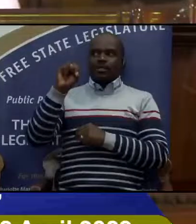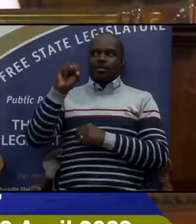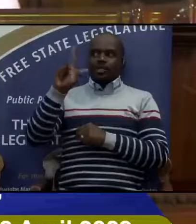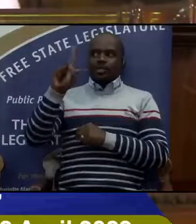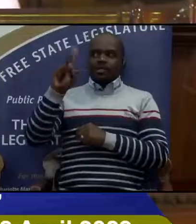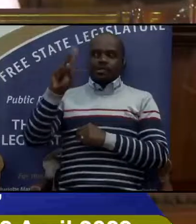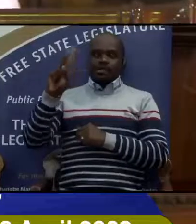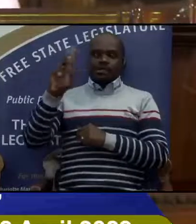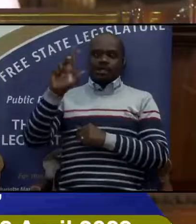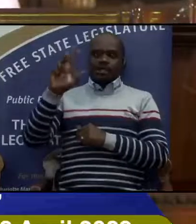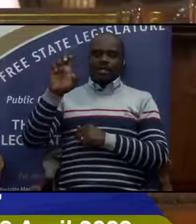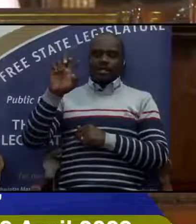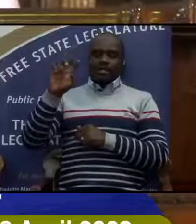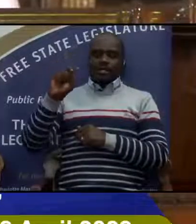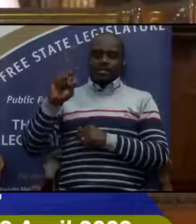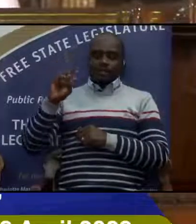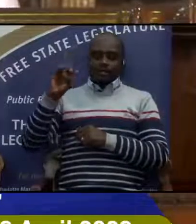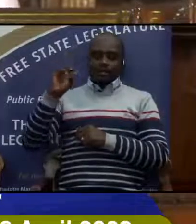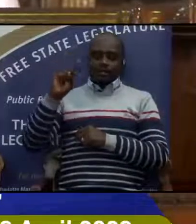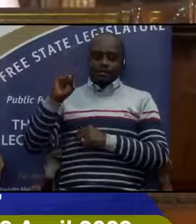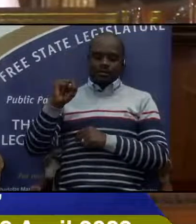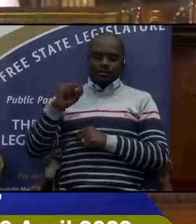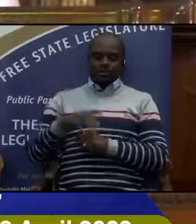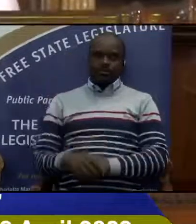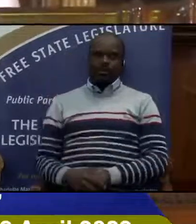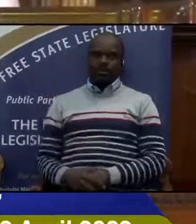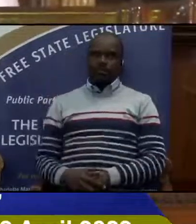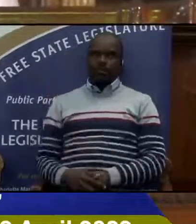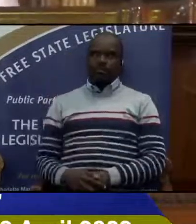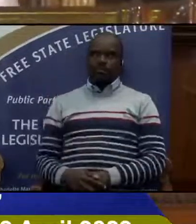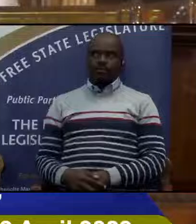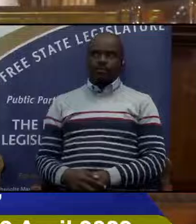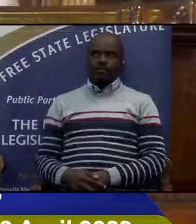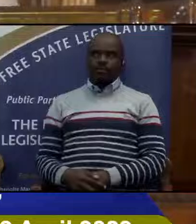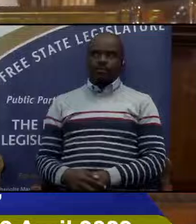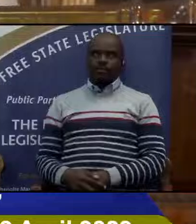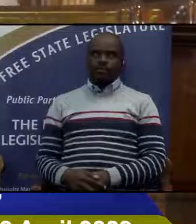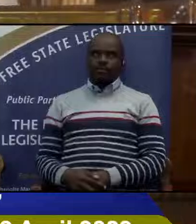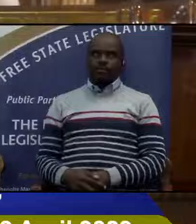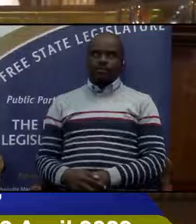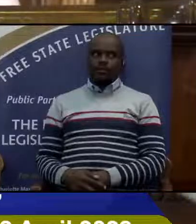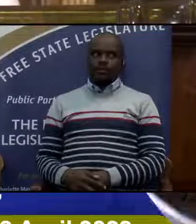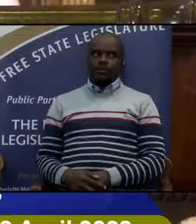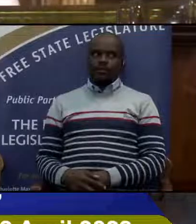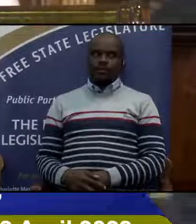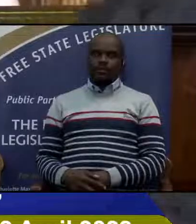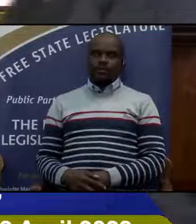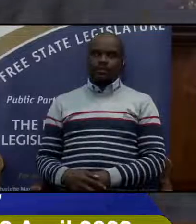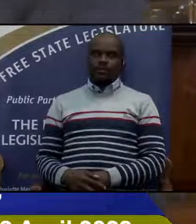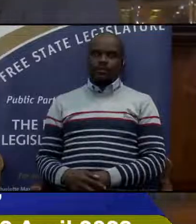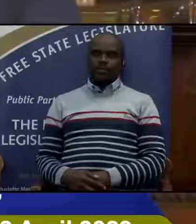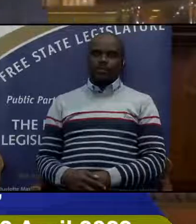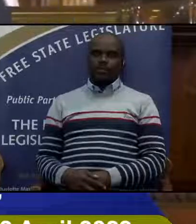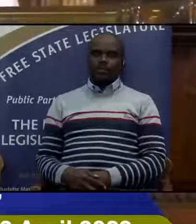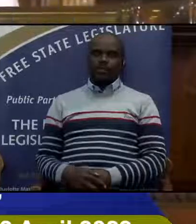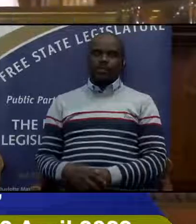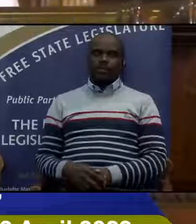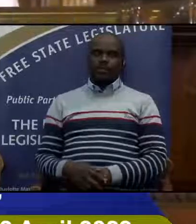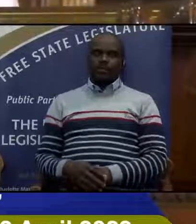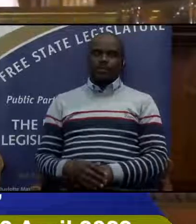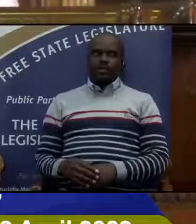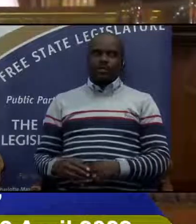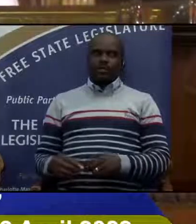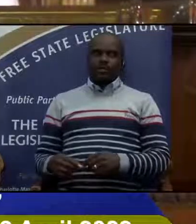we have noticed the shot of the television there. We are working on it.